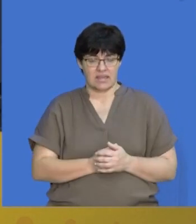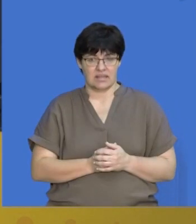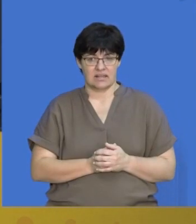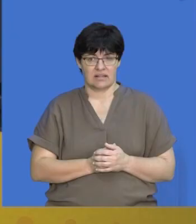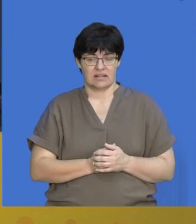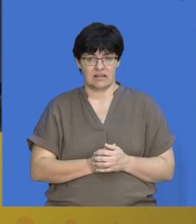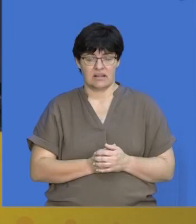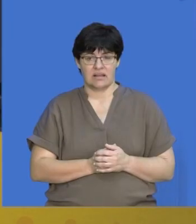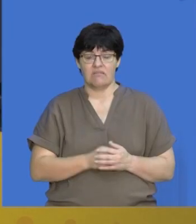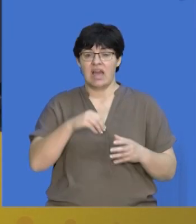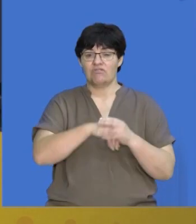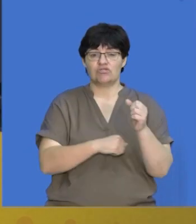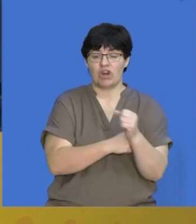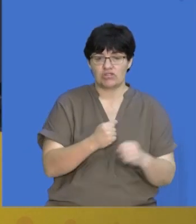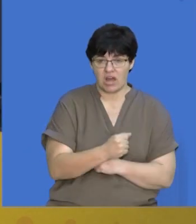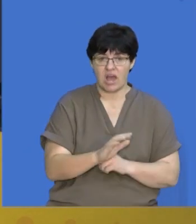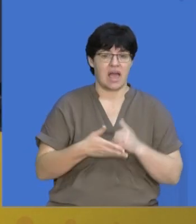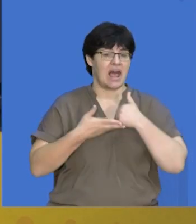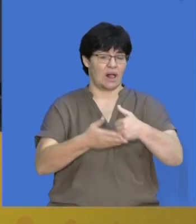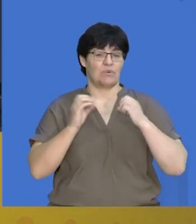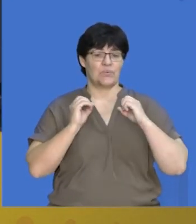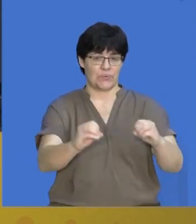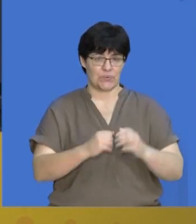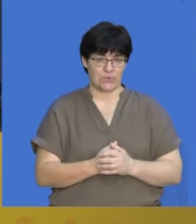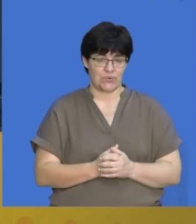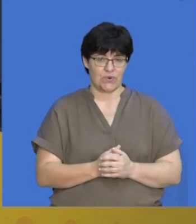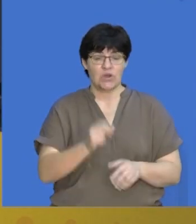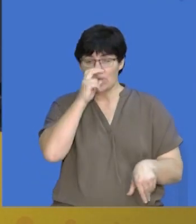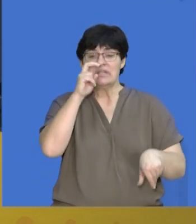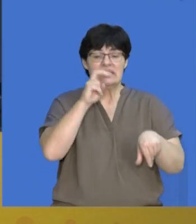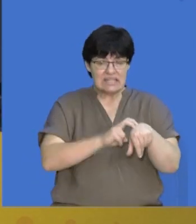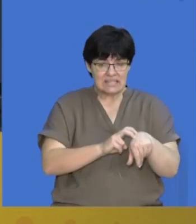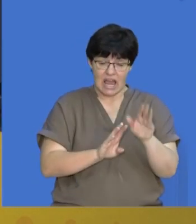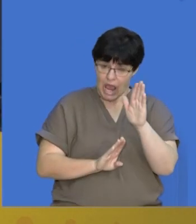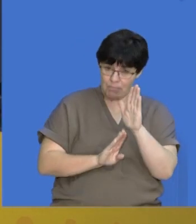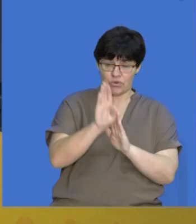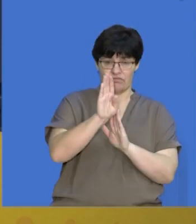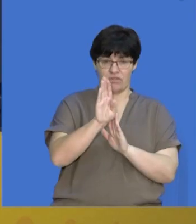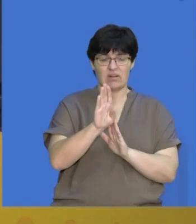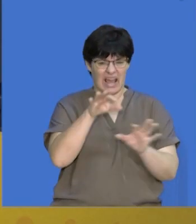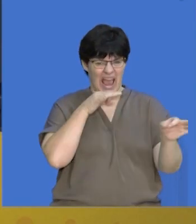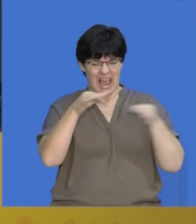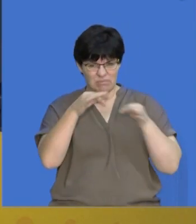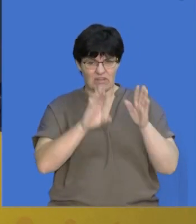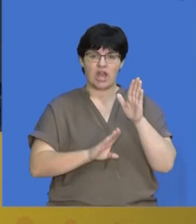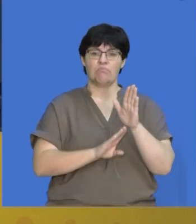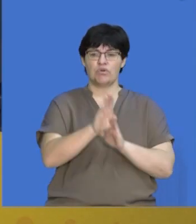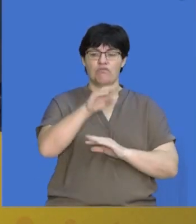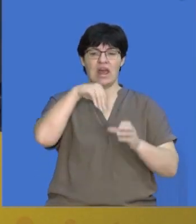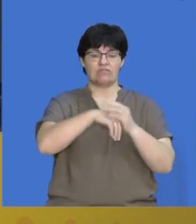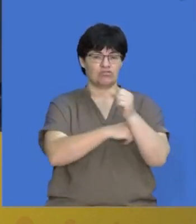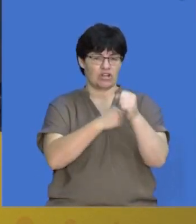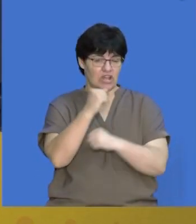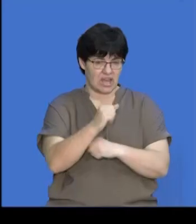give infrastructure, it's not going to help. You need to improve. Notice how I've qualified improving